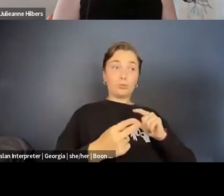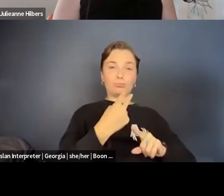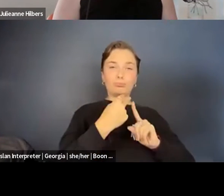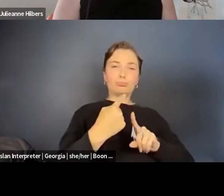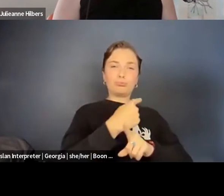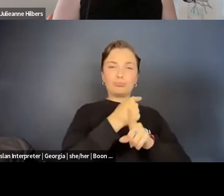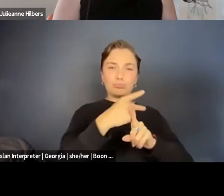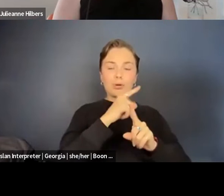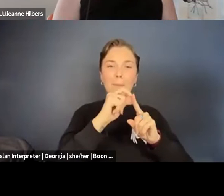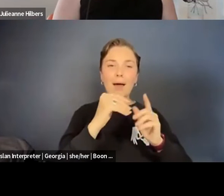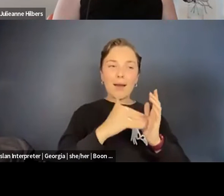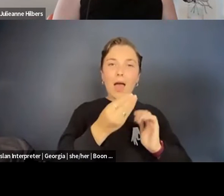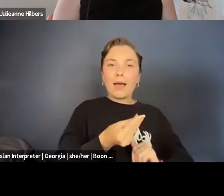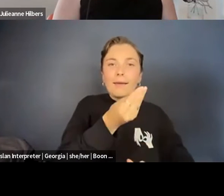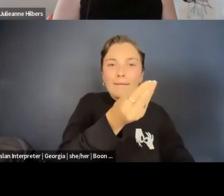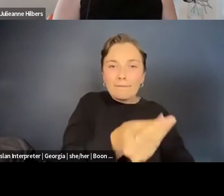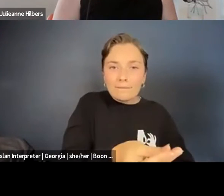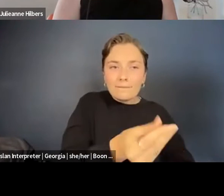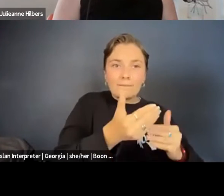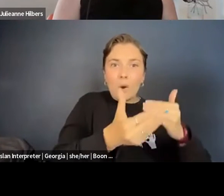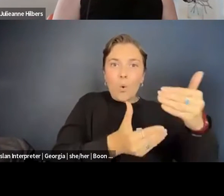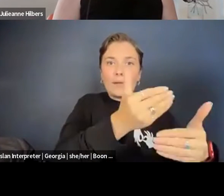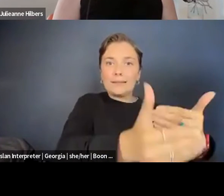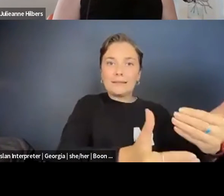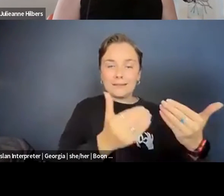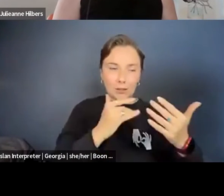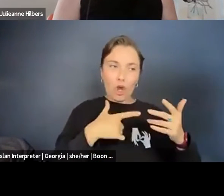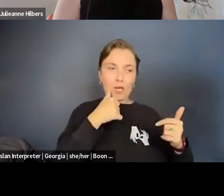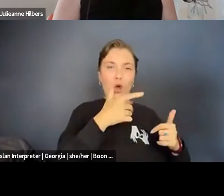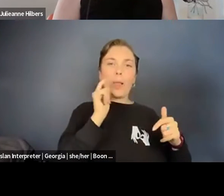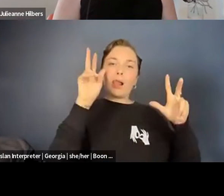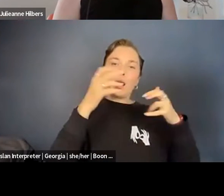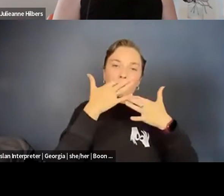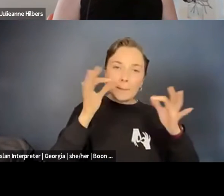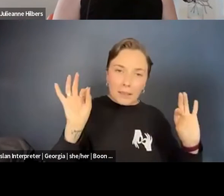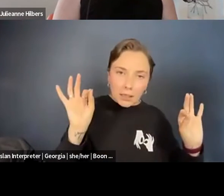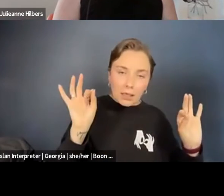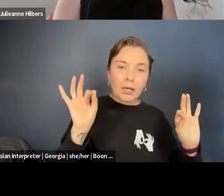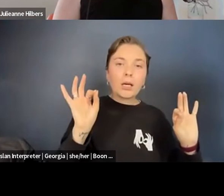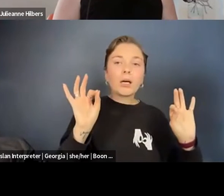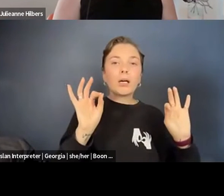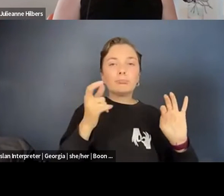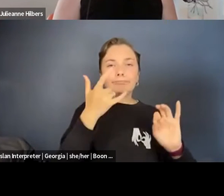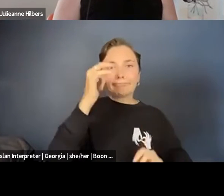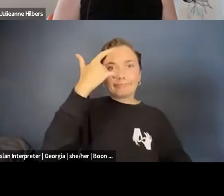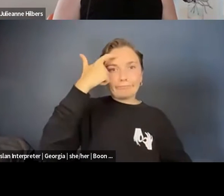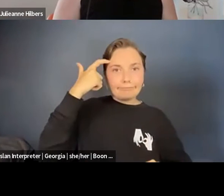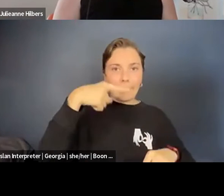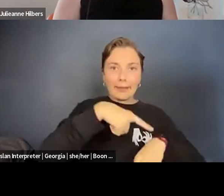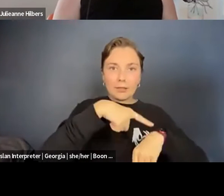thought that, okay, now I'm going to disappear. And that was probably more traumatic than a lot of his health issues at that